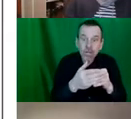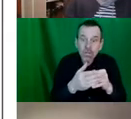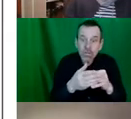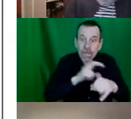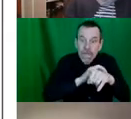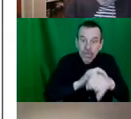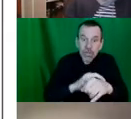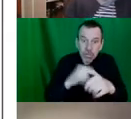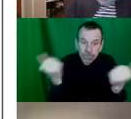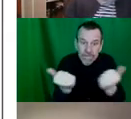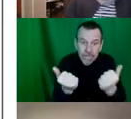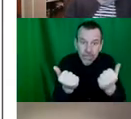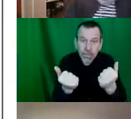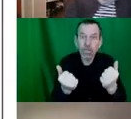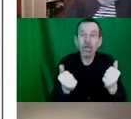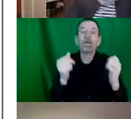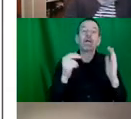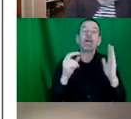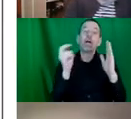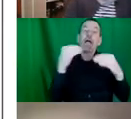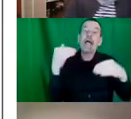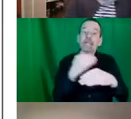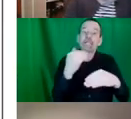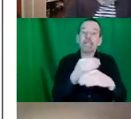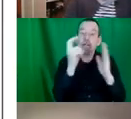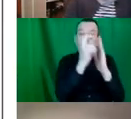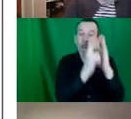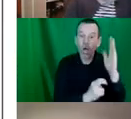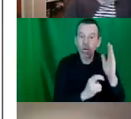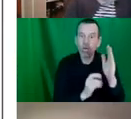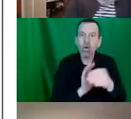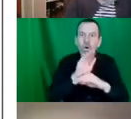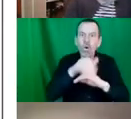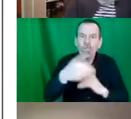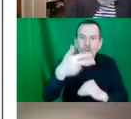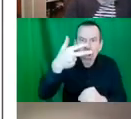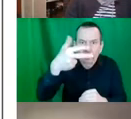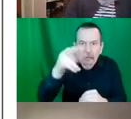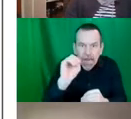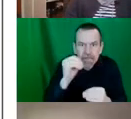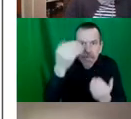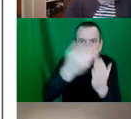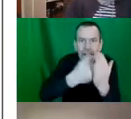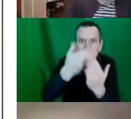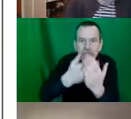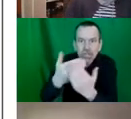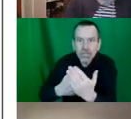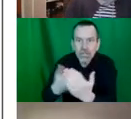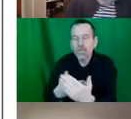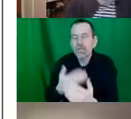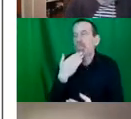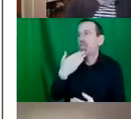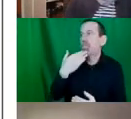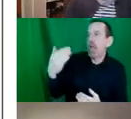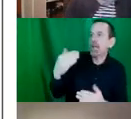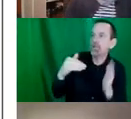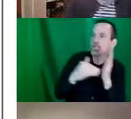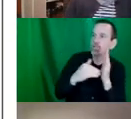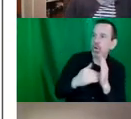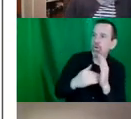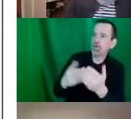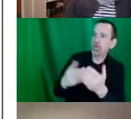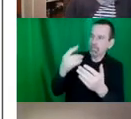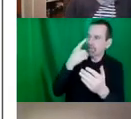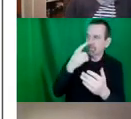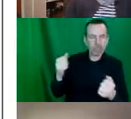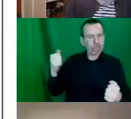80 pages. Many thanks again to Zoe and Amy for reading through this at each deadline. One aspect I found the most useful